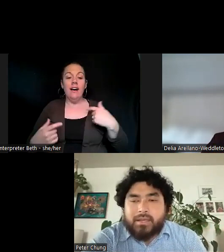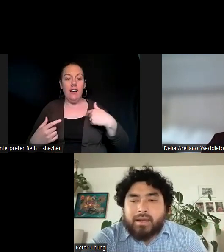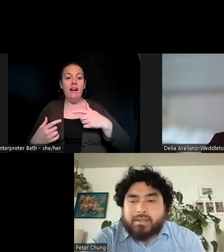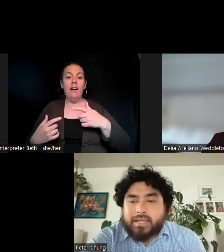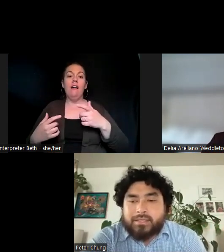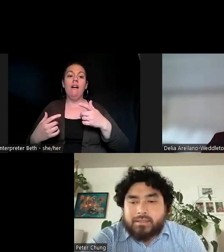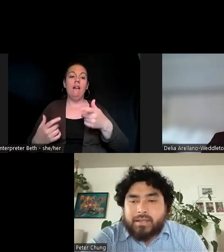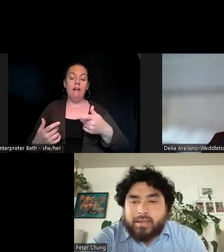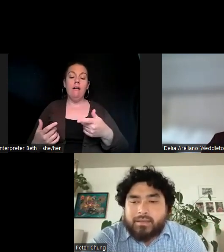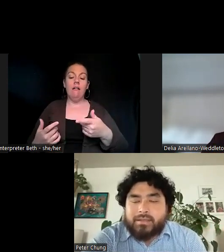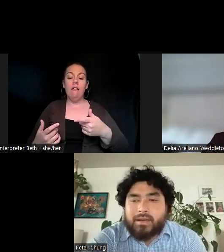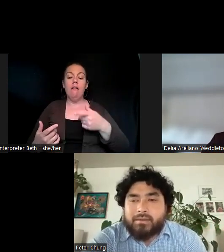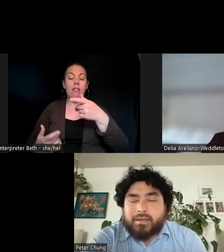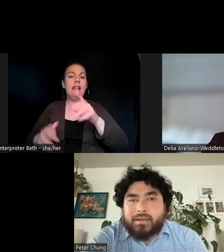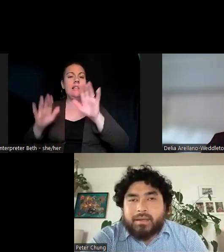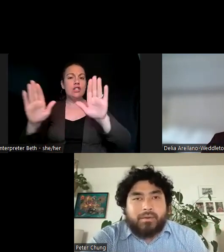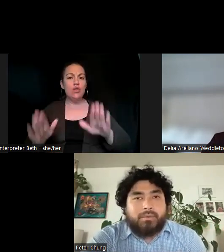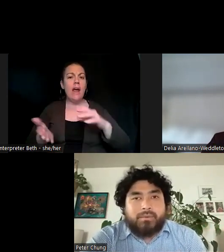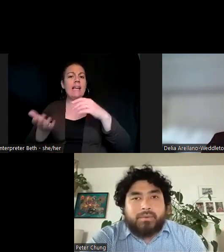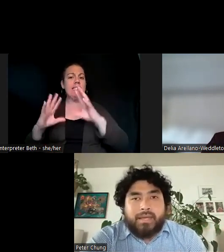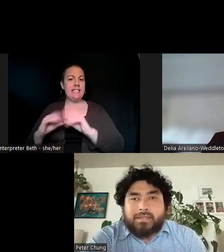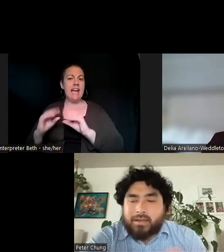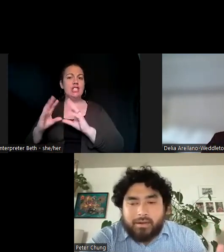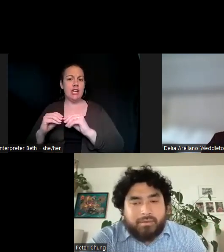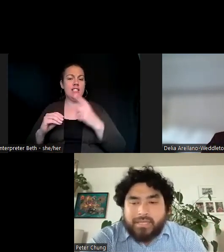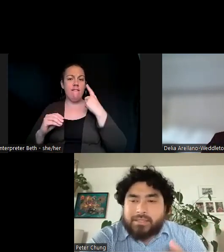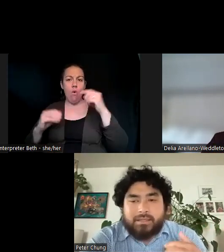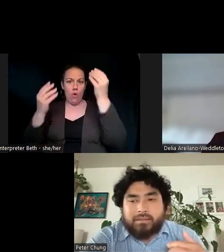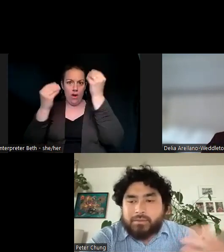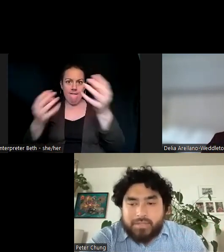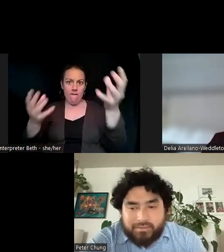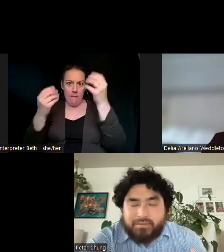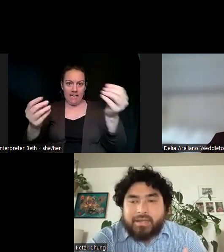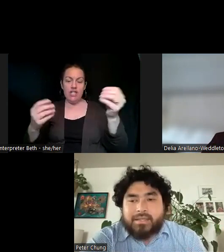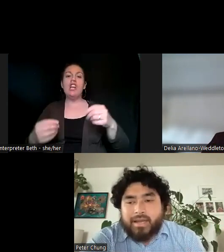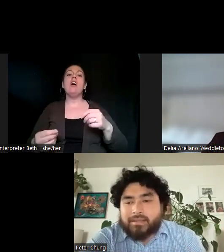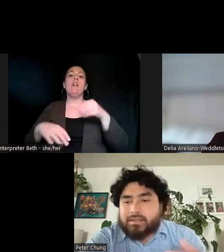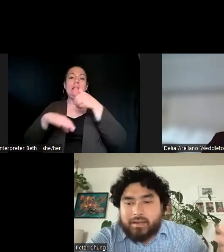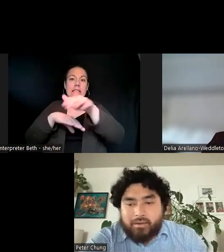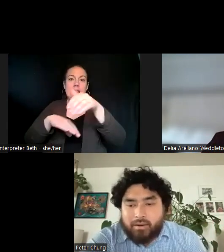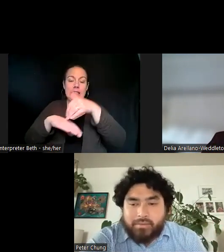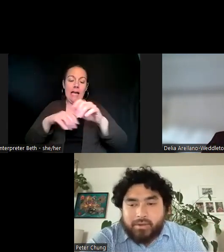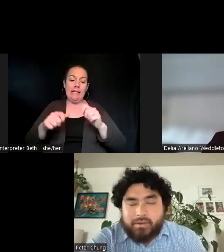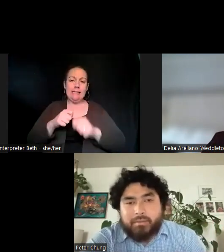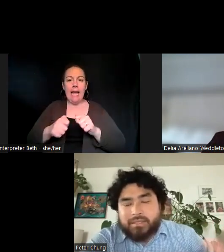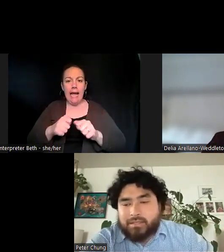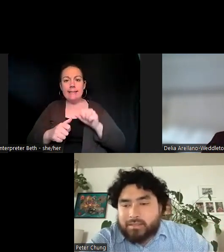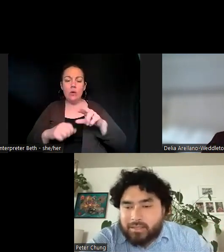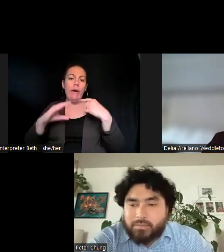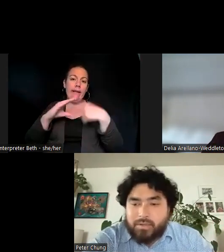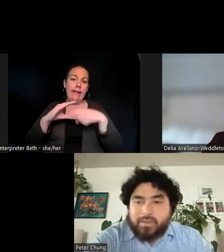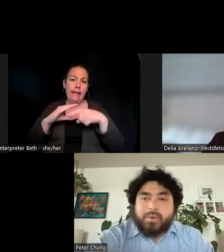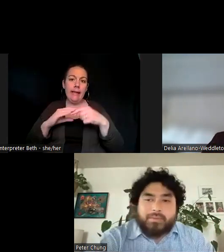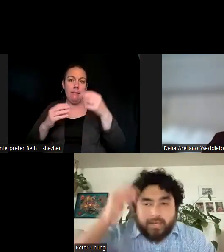university sessions, and they send out information. You receive it via text. All of the information